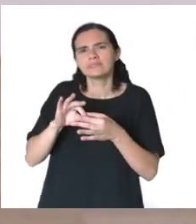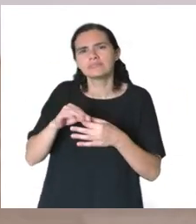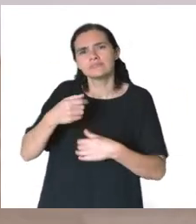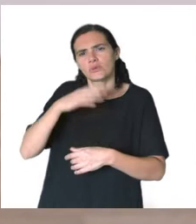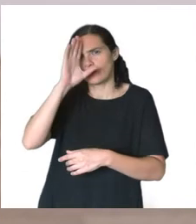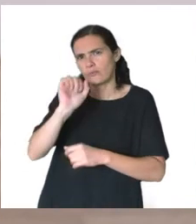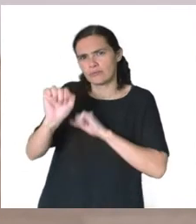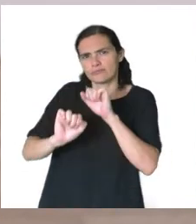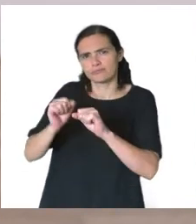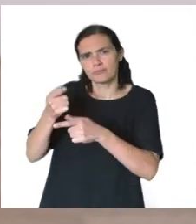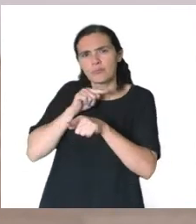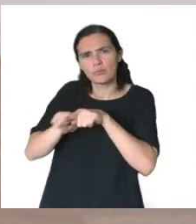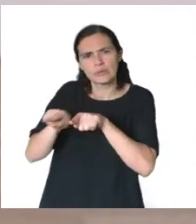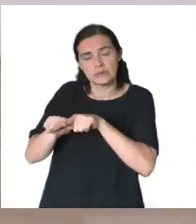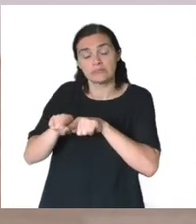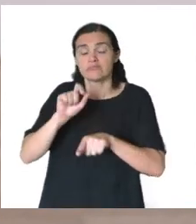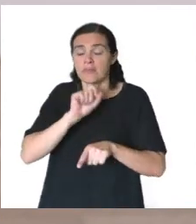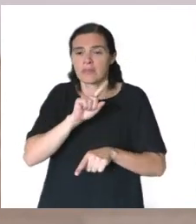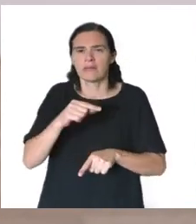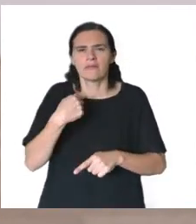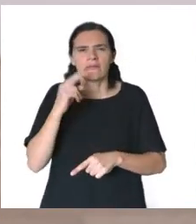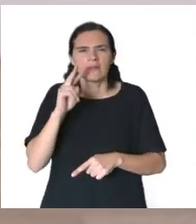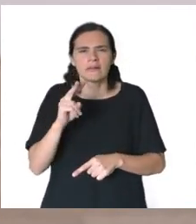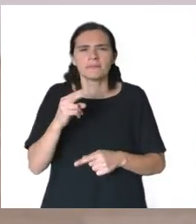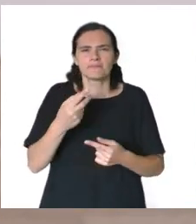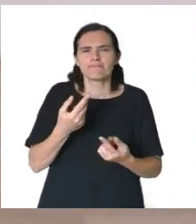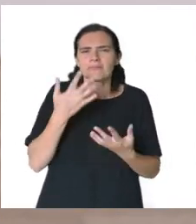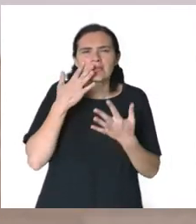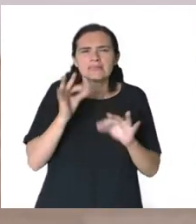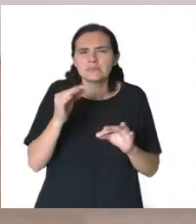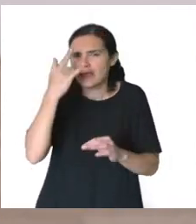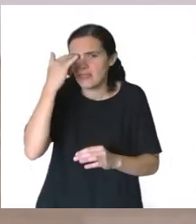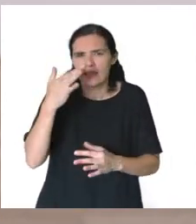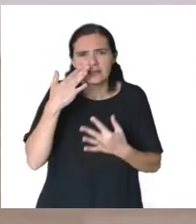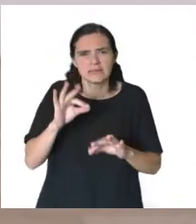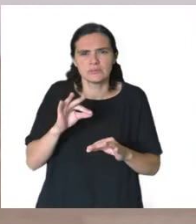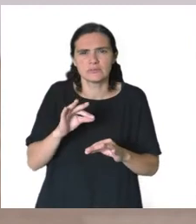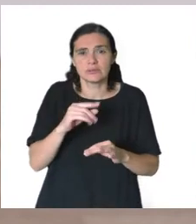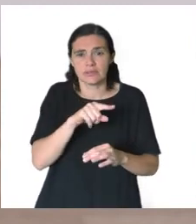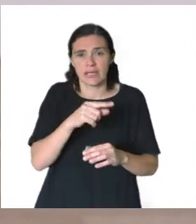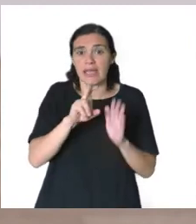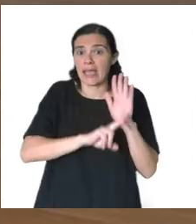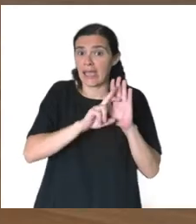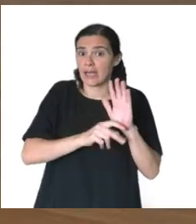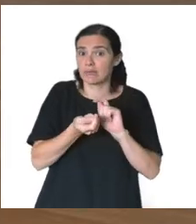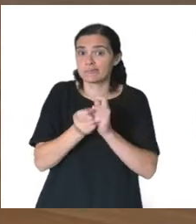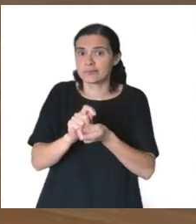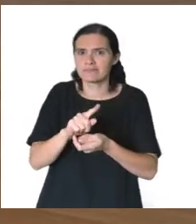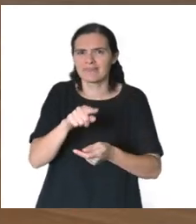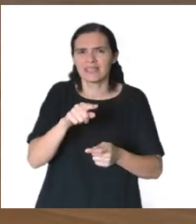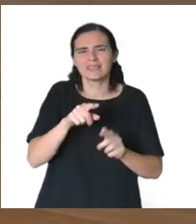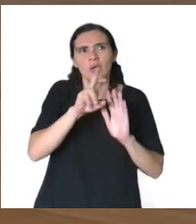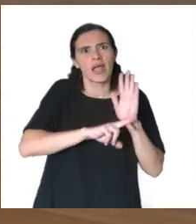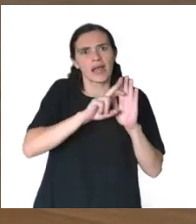to diplomacy. And we'll see later that maybe this very simple idea of changing this